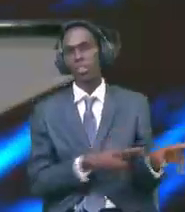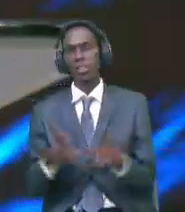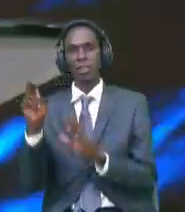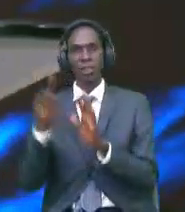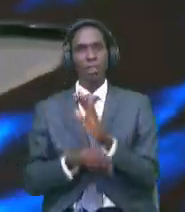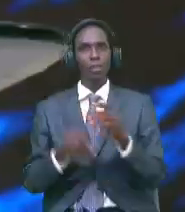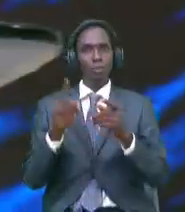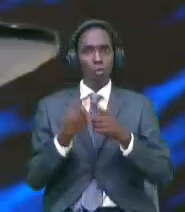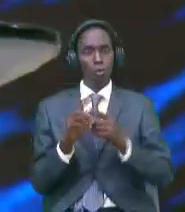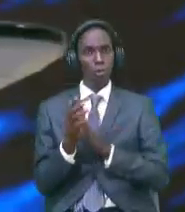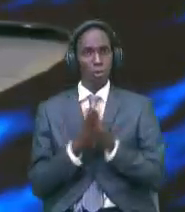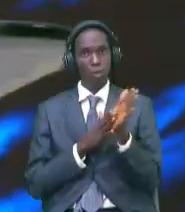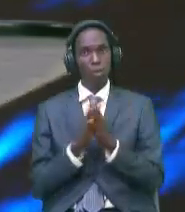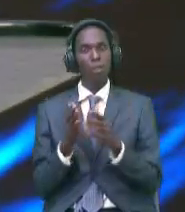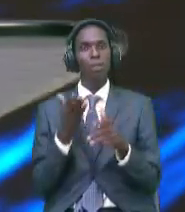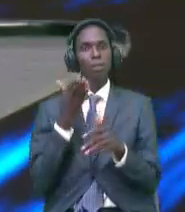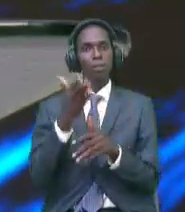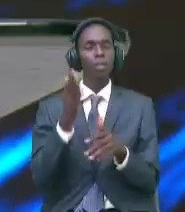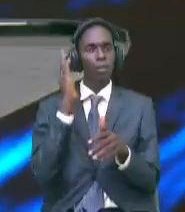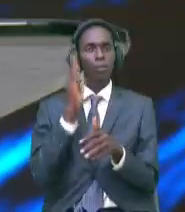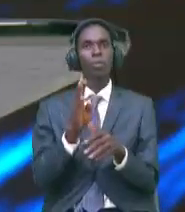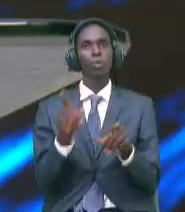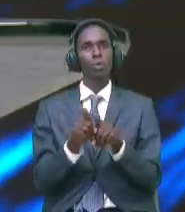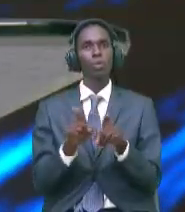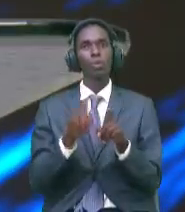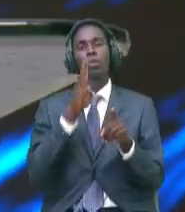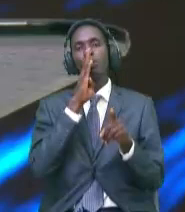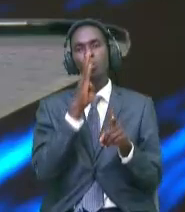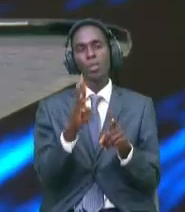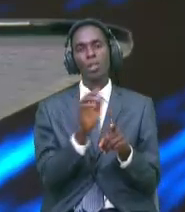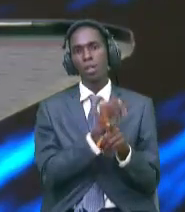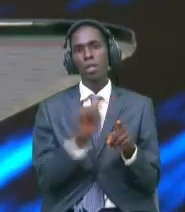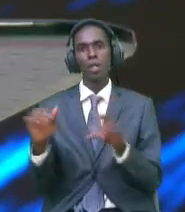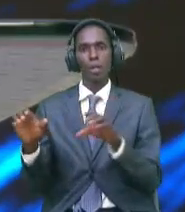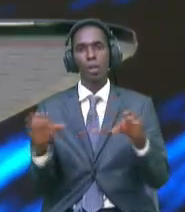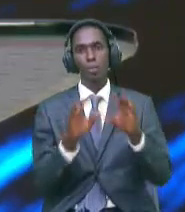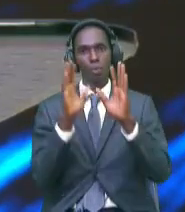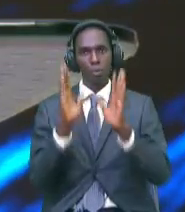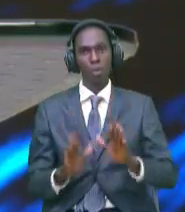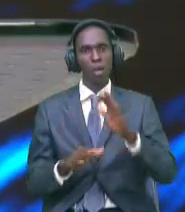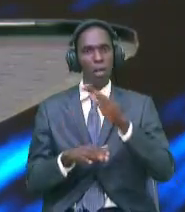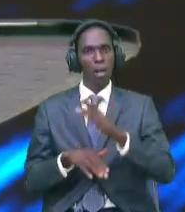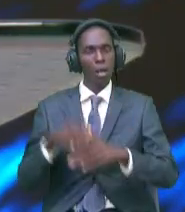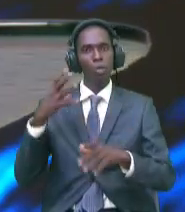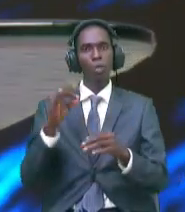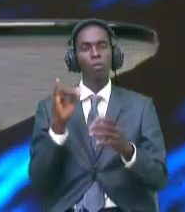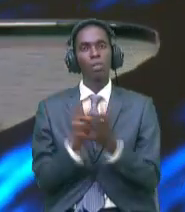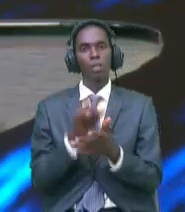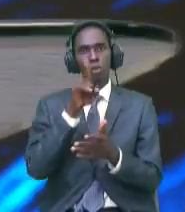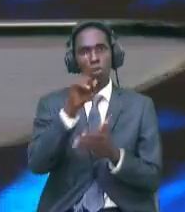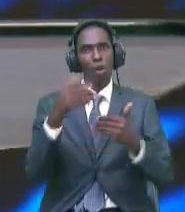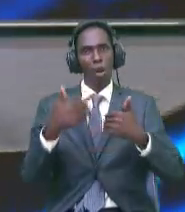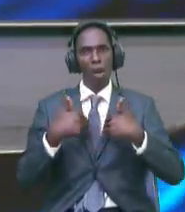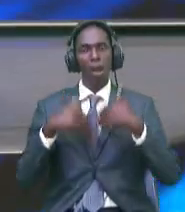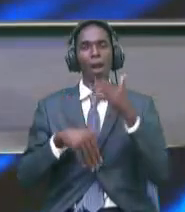so there may be a performance also. Out of that which ye have, out of